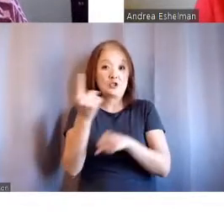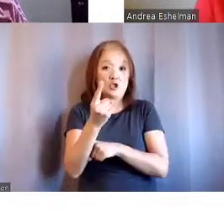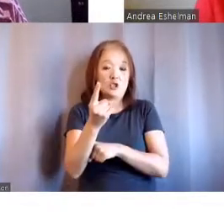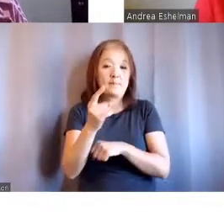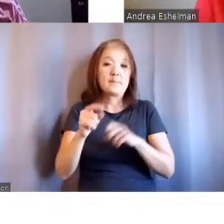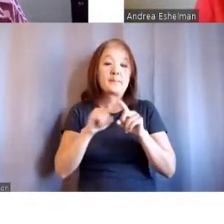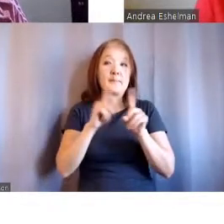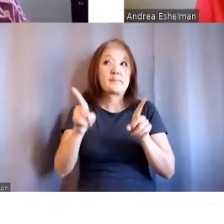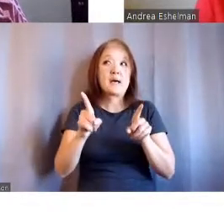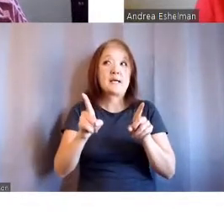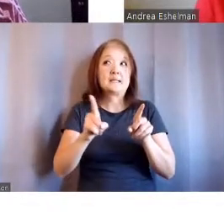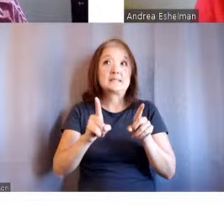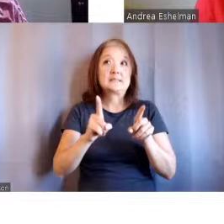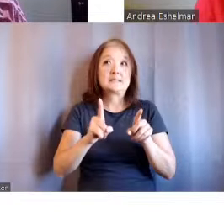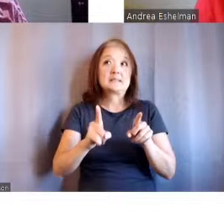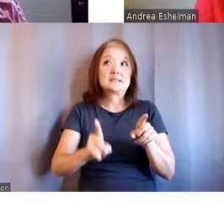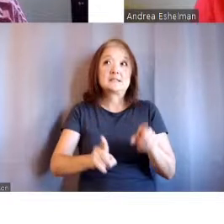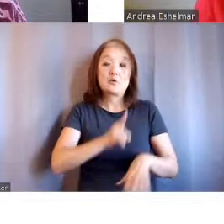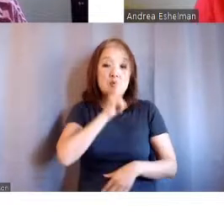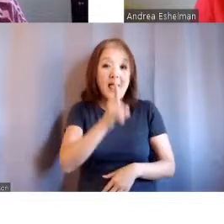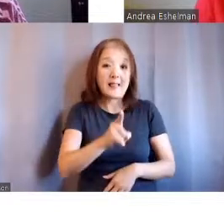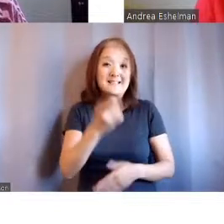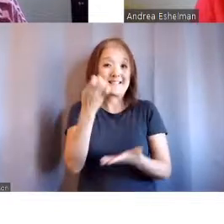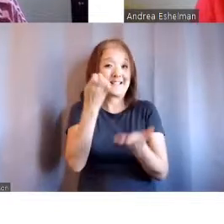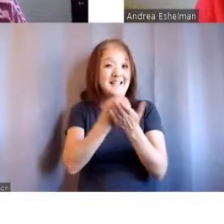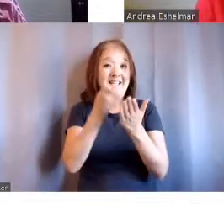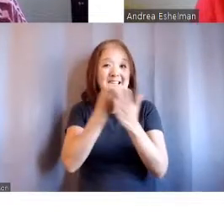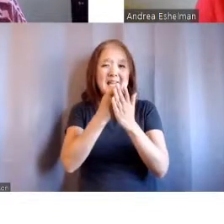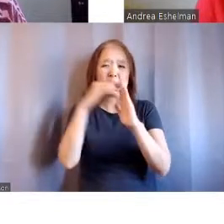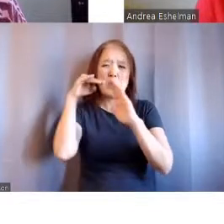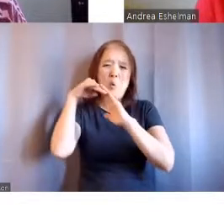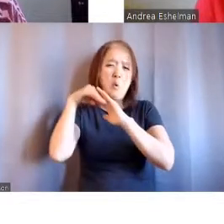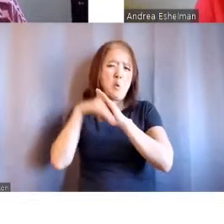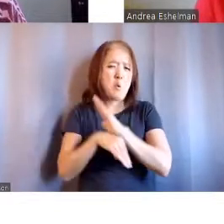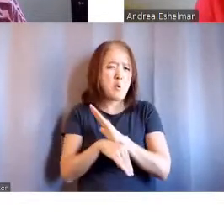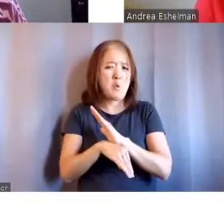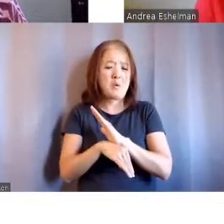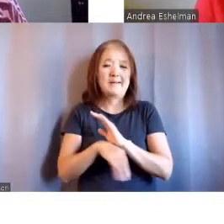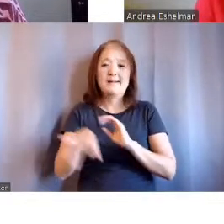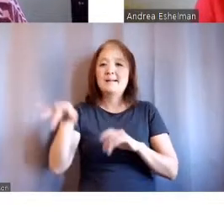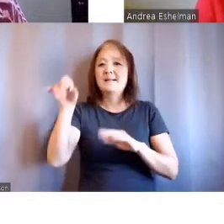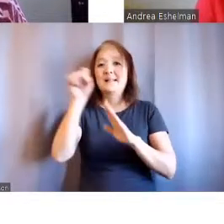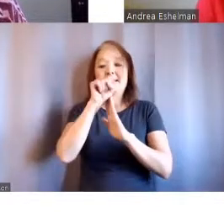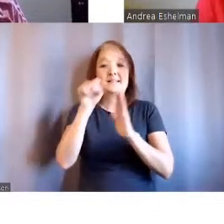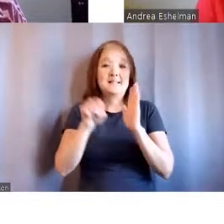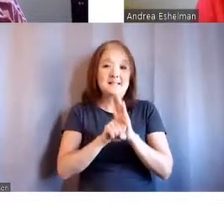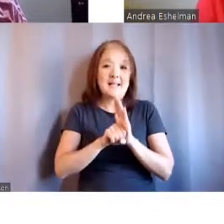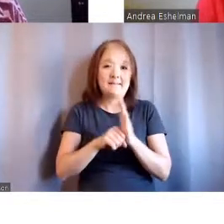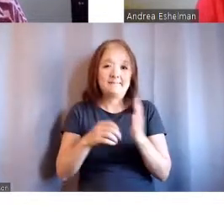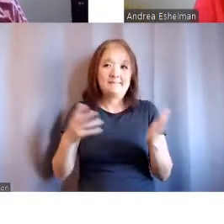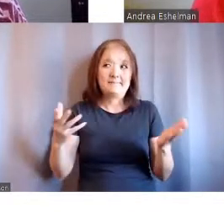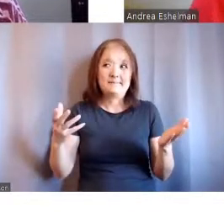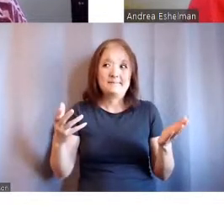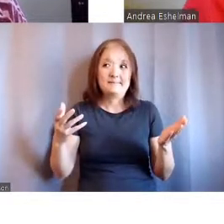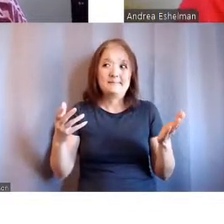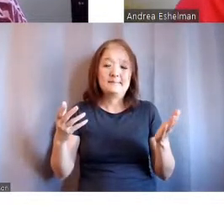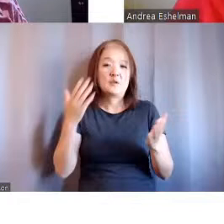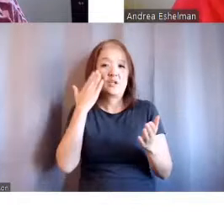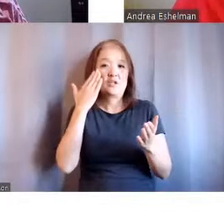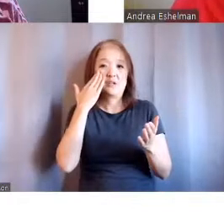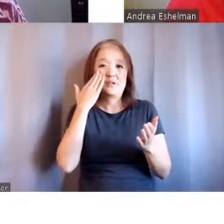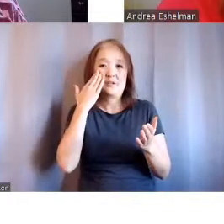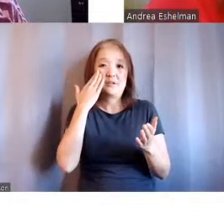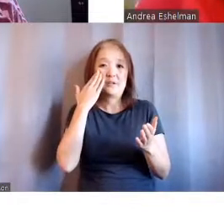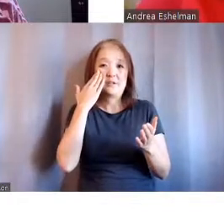the reality is the economy is tanking. The state is, you know, the Council of Revenues